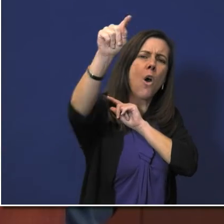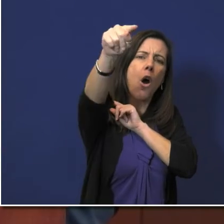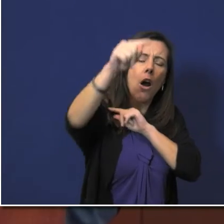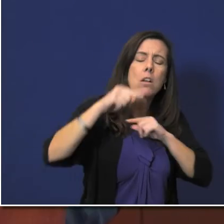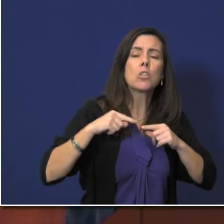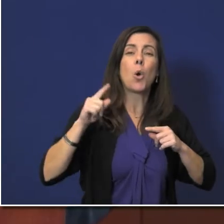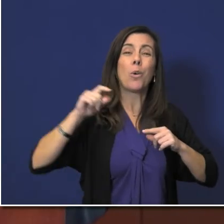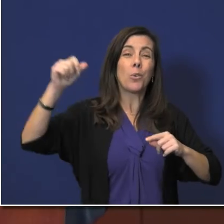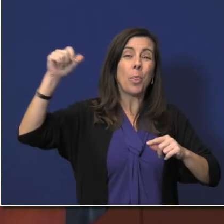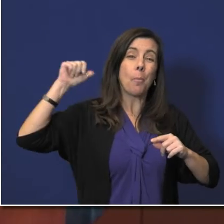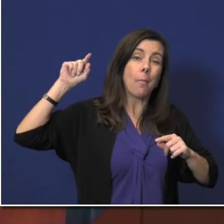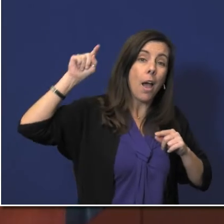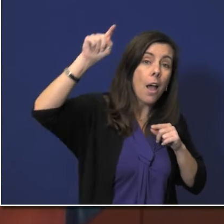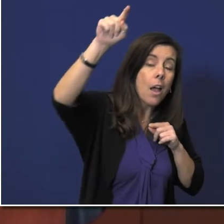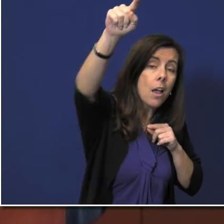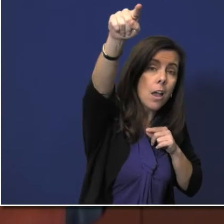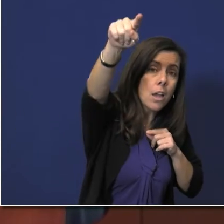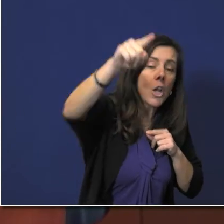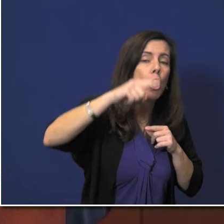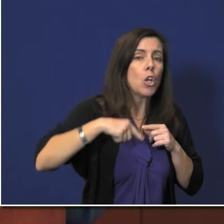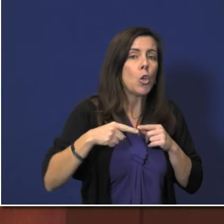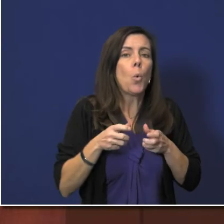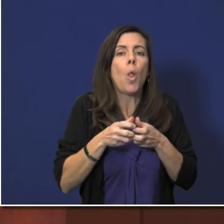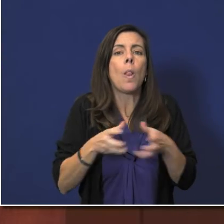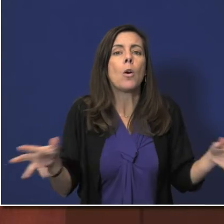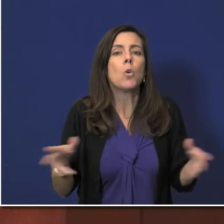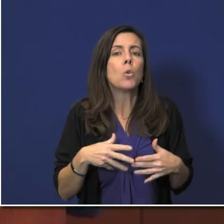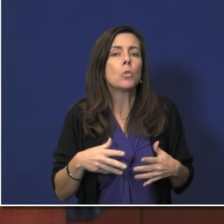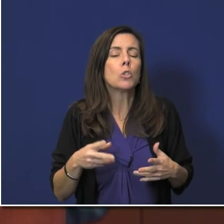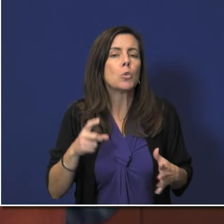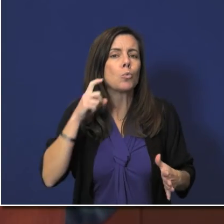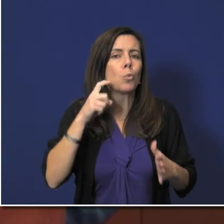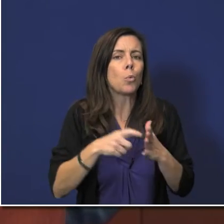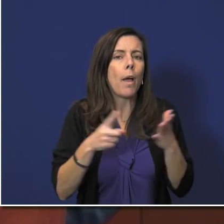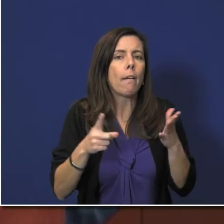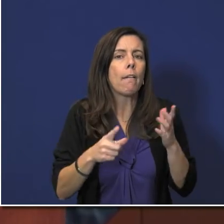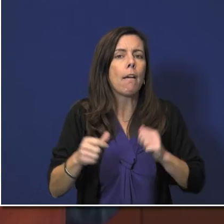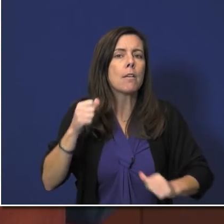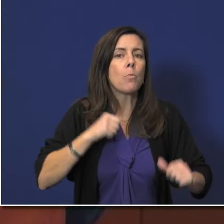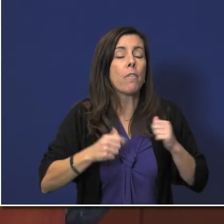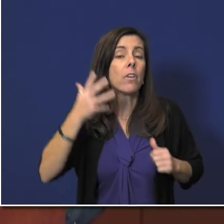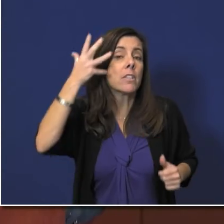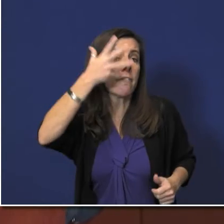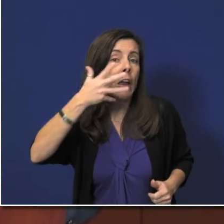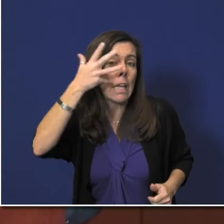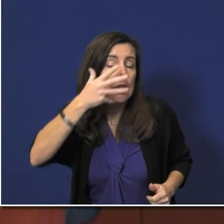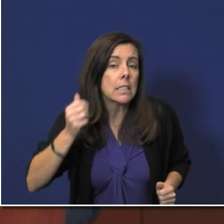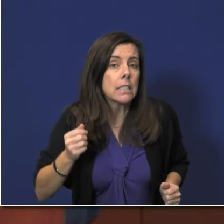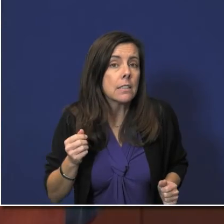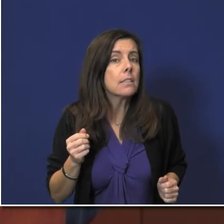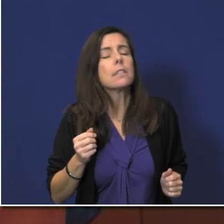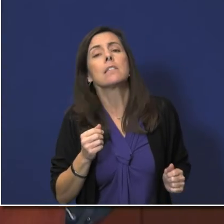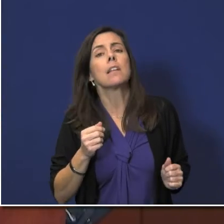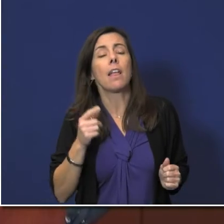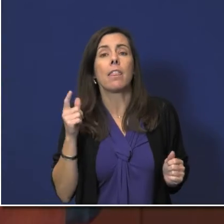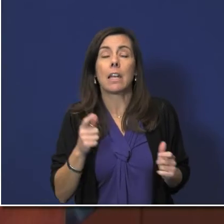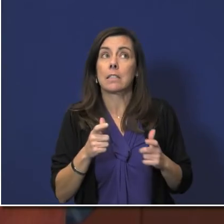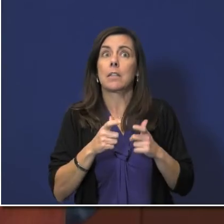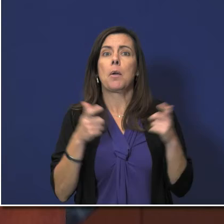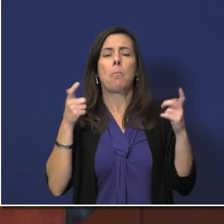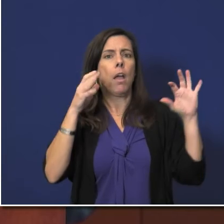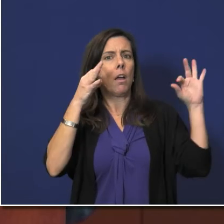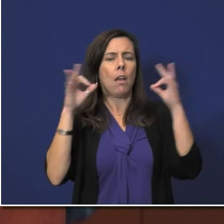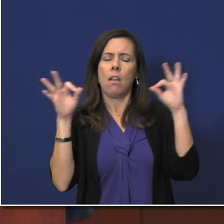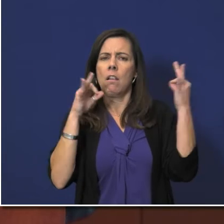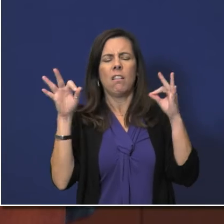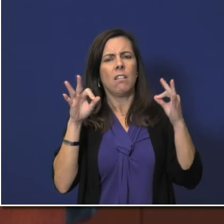get to the back of that auditorium, you're going to lose the ability to recognize a performer's face, which is a big detraction, especially Right.